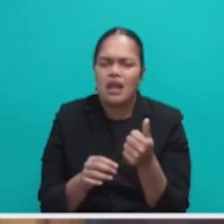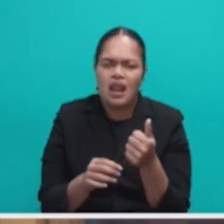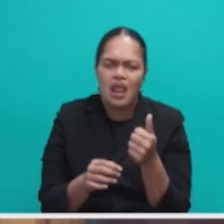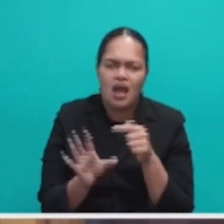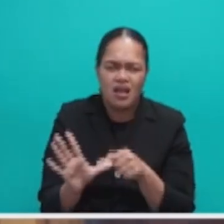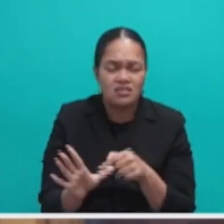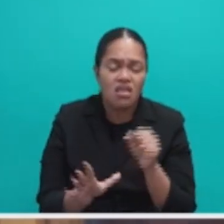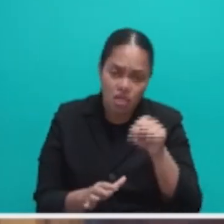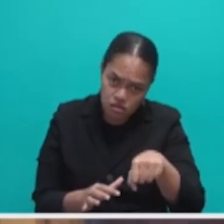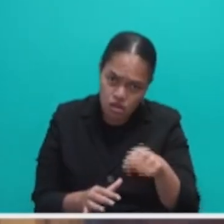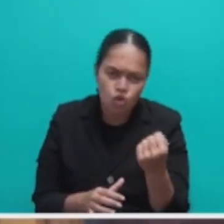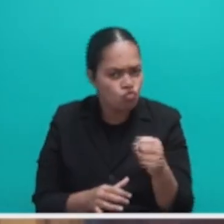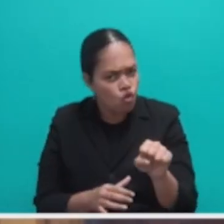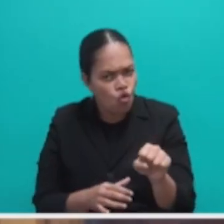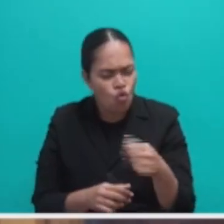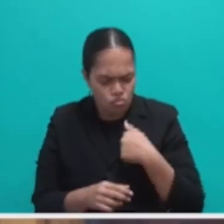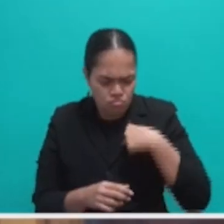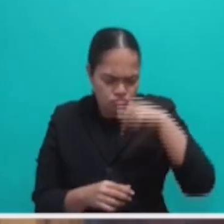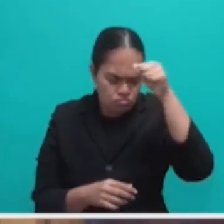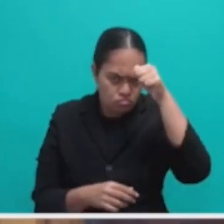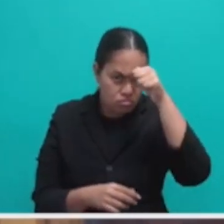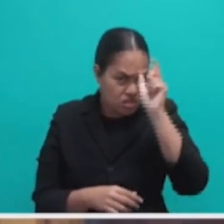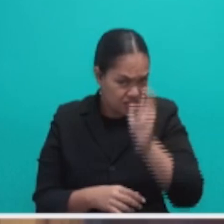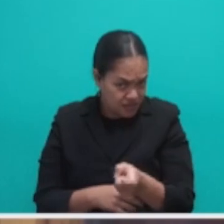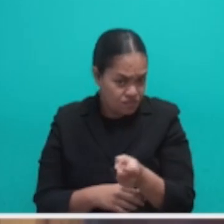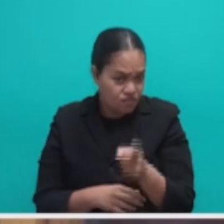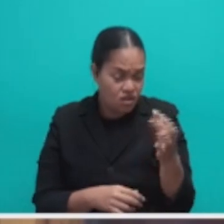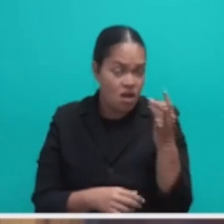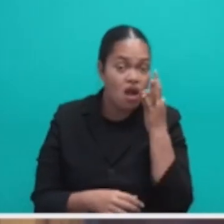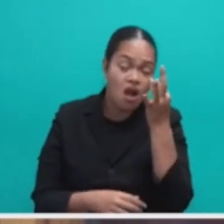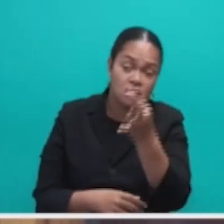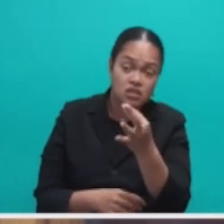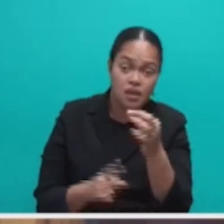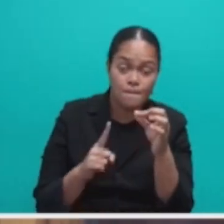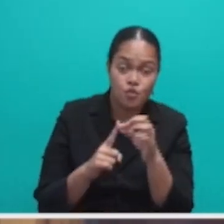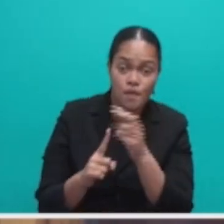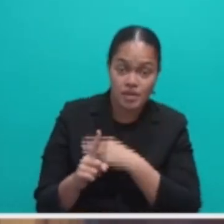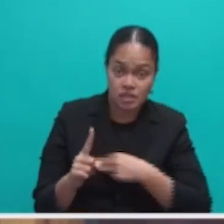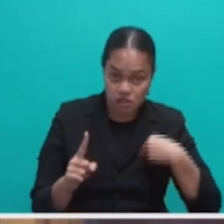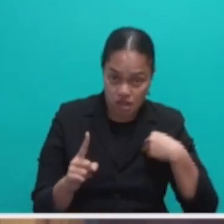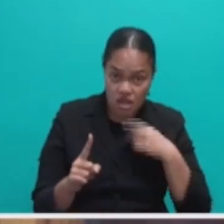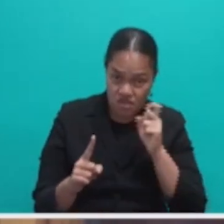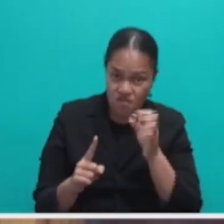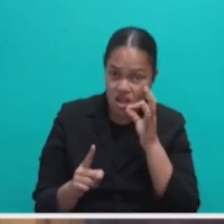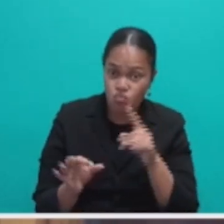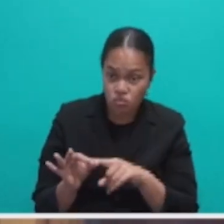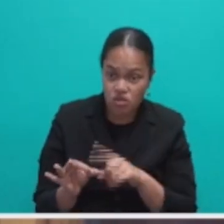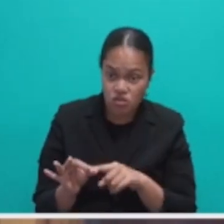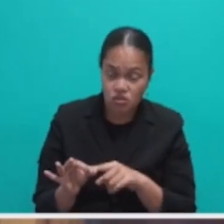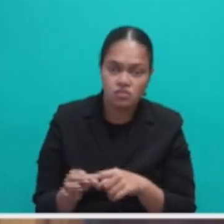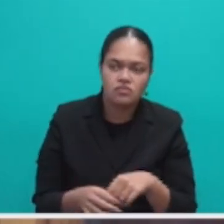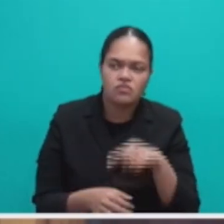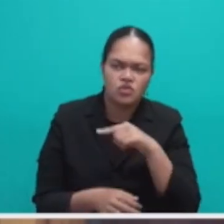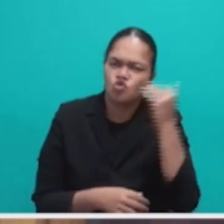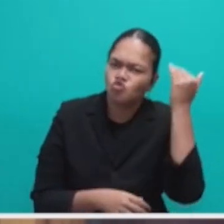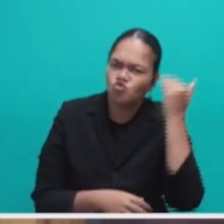no. I'm pretty sure, Mr. Speaker, sir, that if they had asked the Honorable Prime Minister whether they should answer those questions, they would have got a very